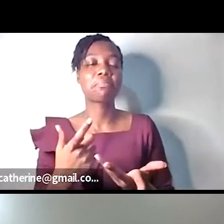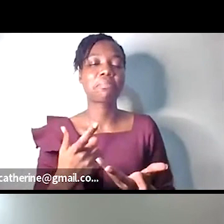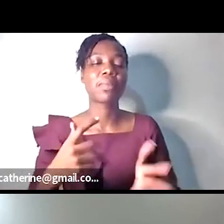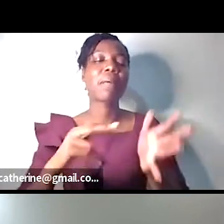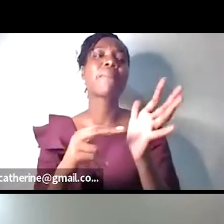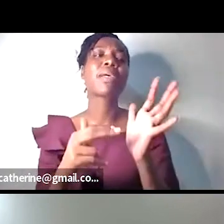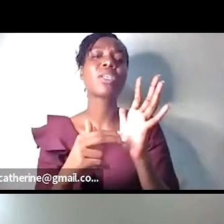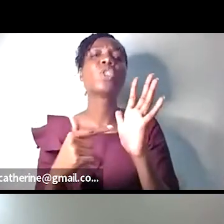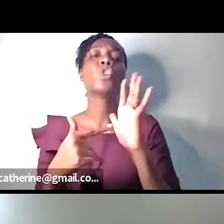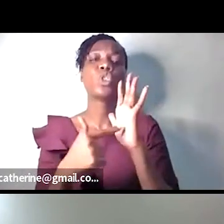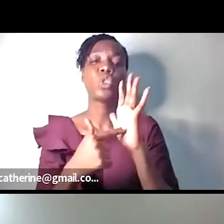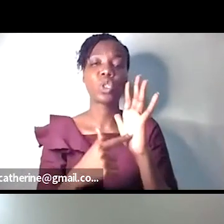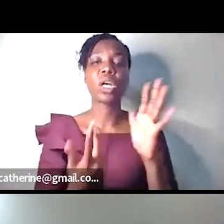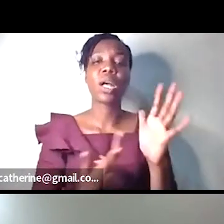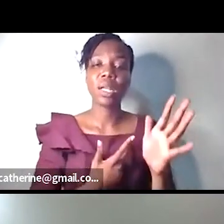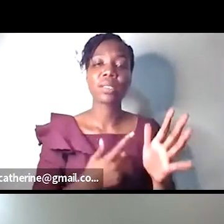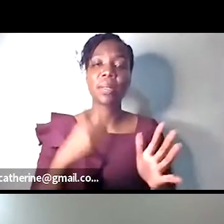to strengthen,